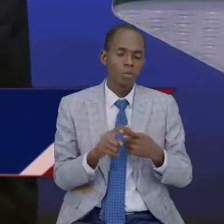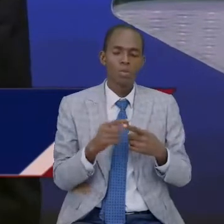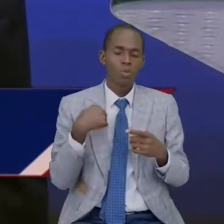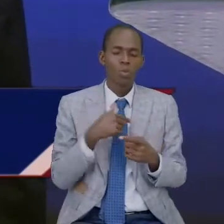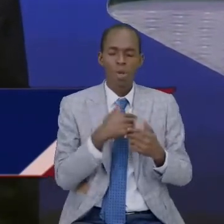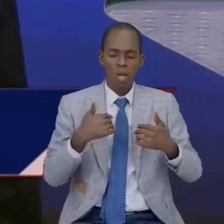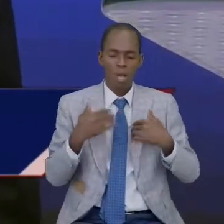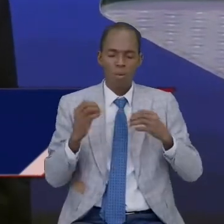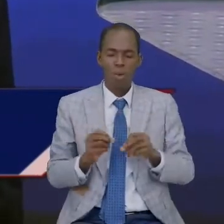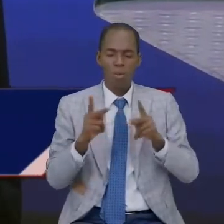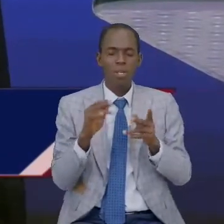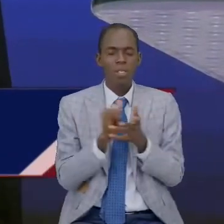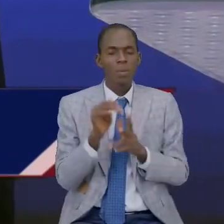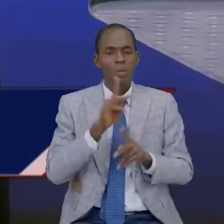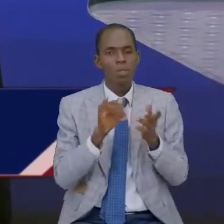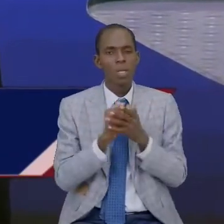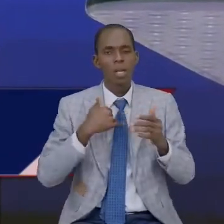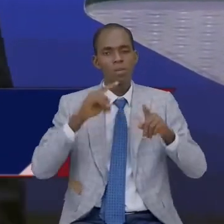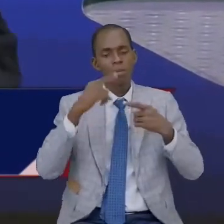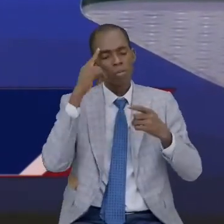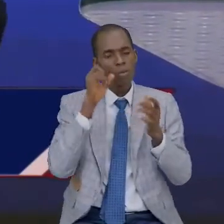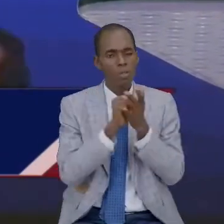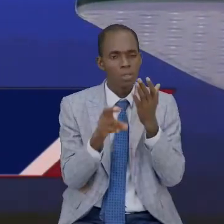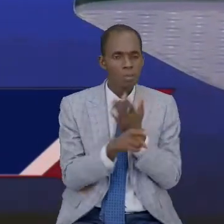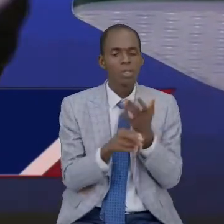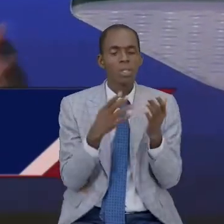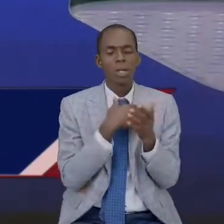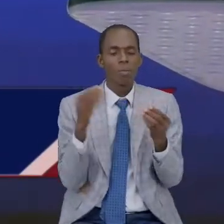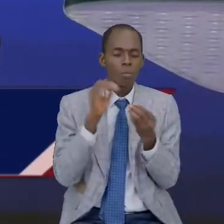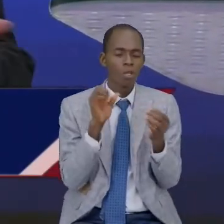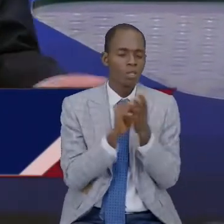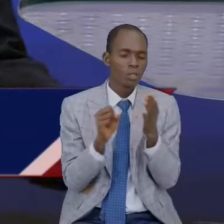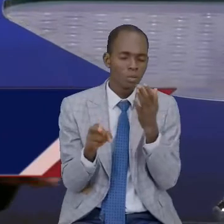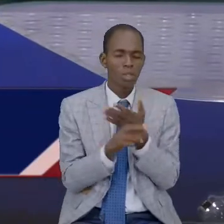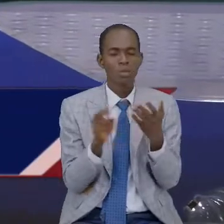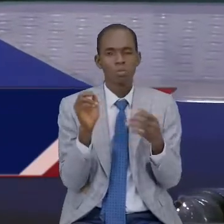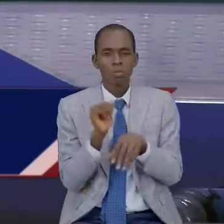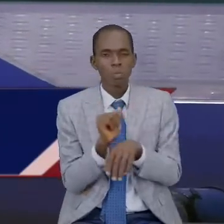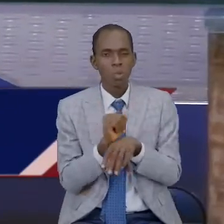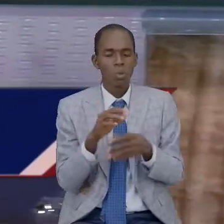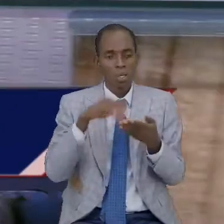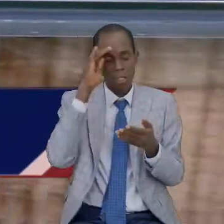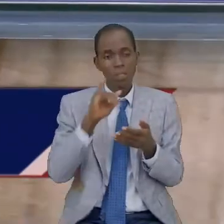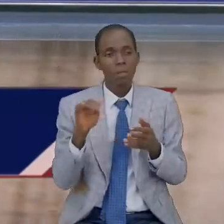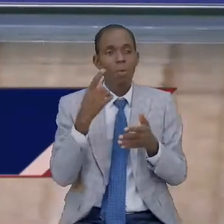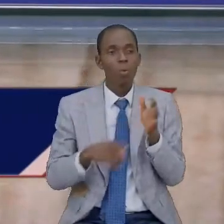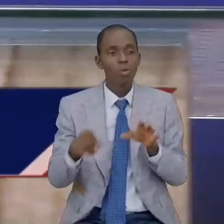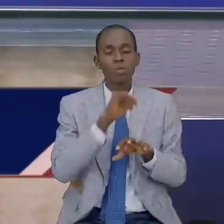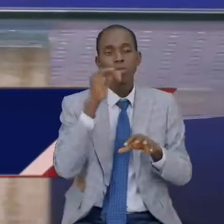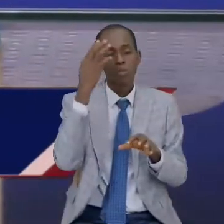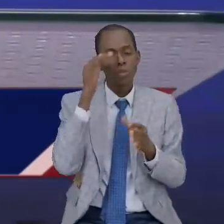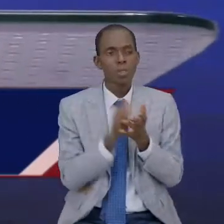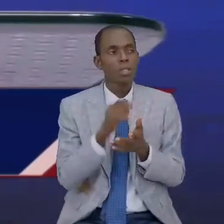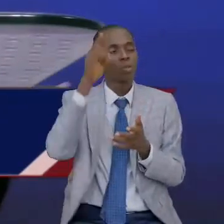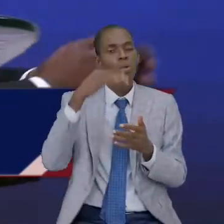have, that those who have gone to seminars and seminaries and theological schools and colleges, what did he not know? God has brought